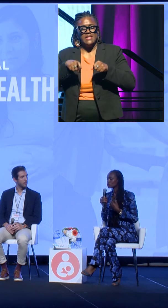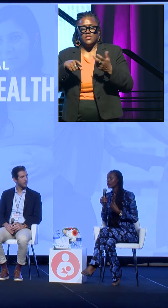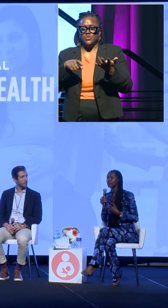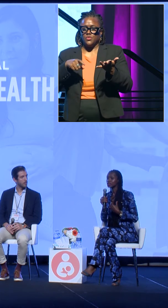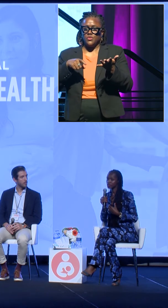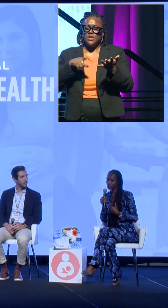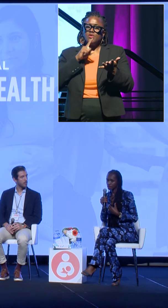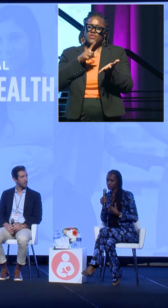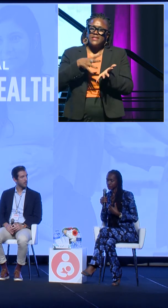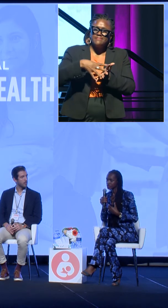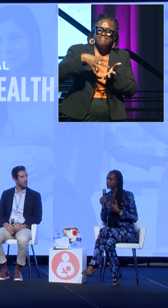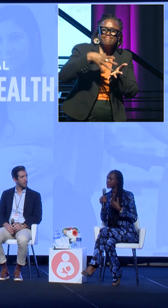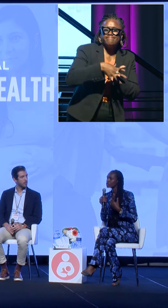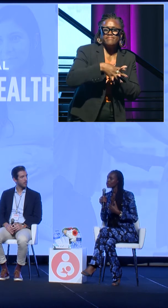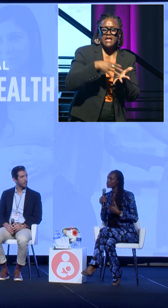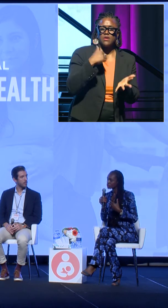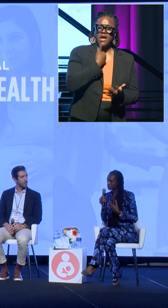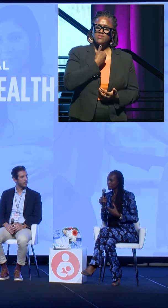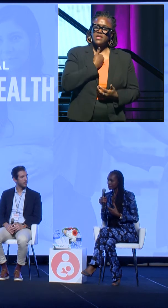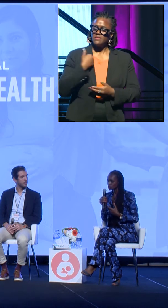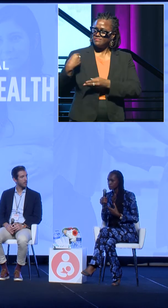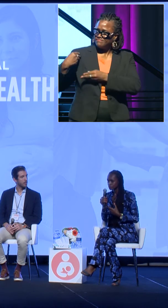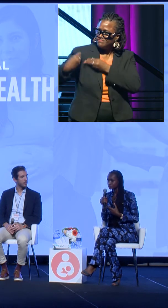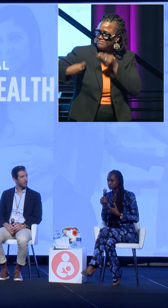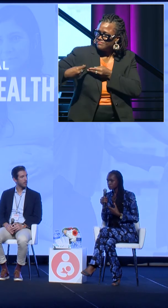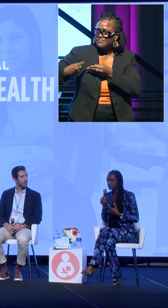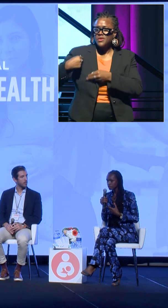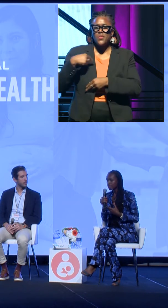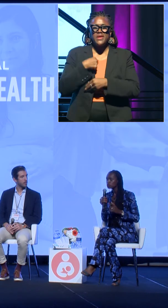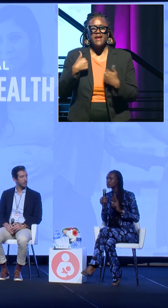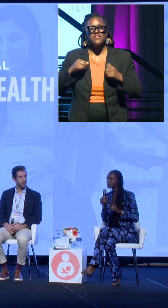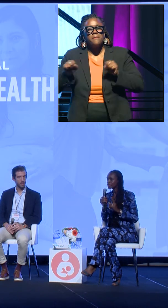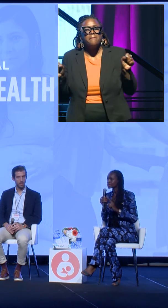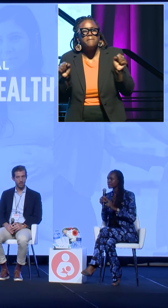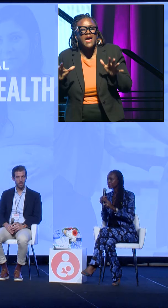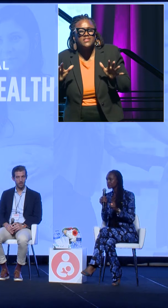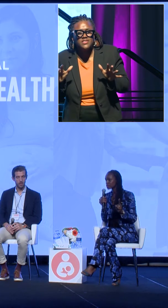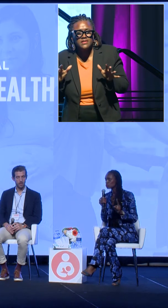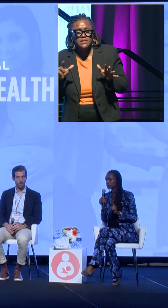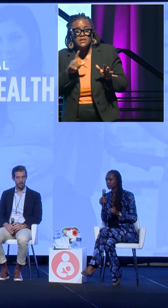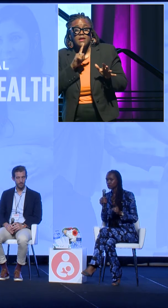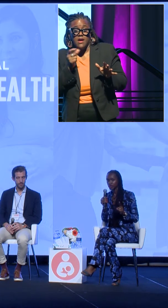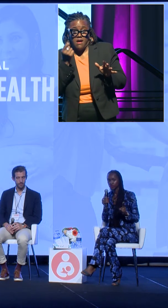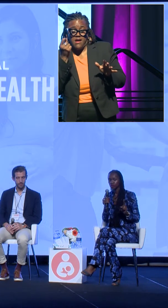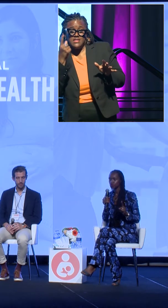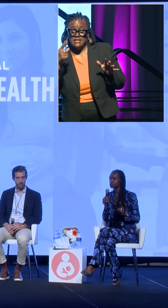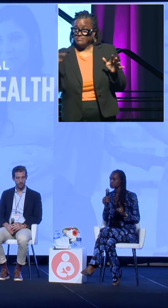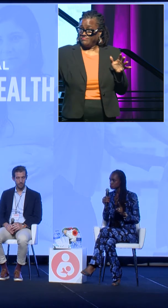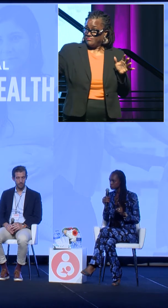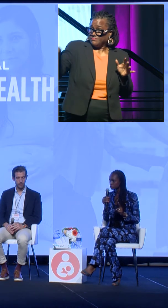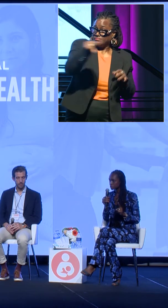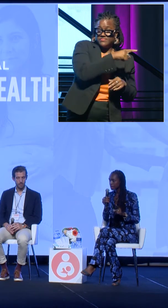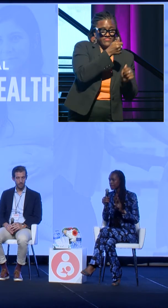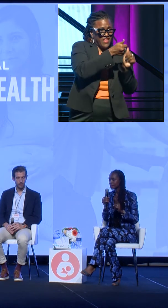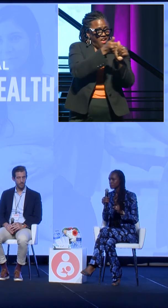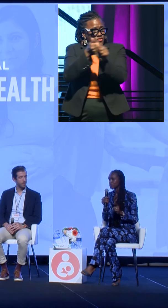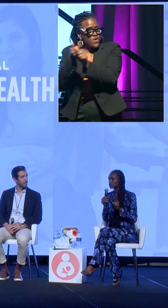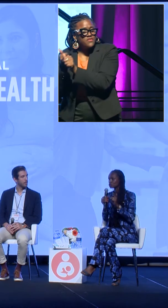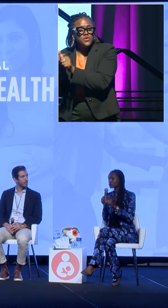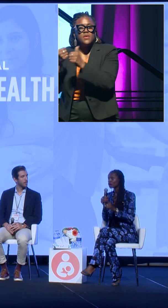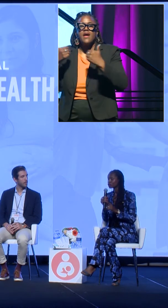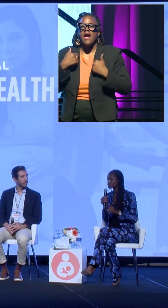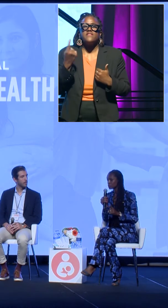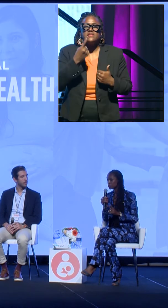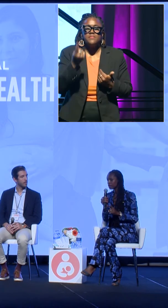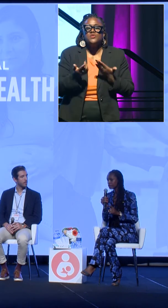to ground ourselves in all of our magic and realize that every single one of you here in this room has something